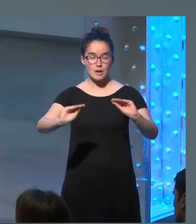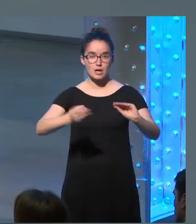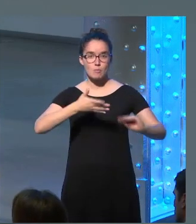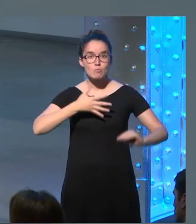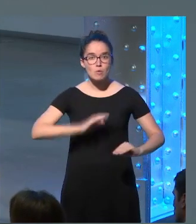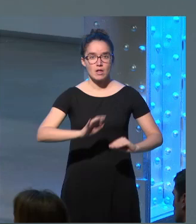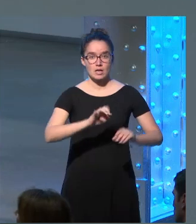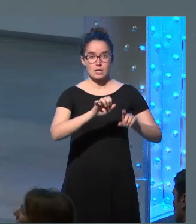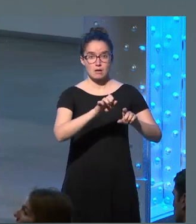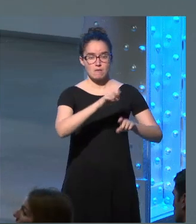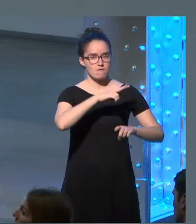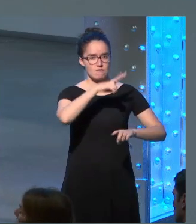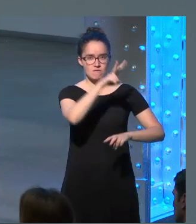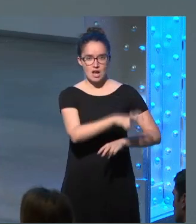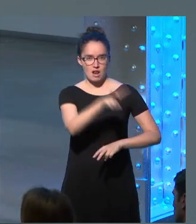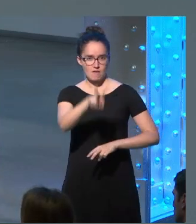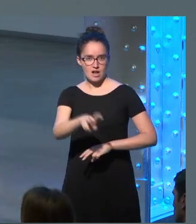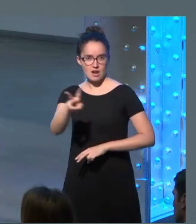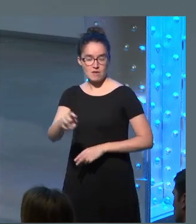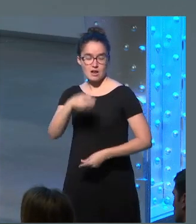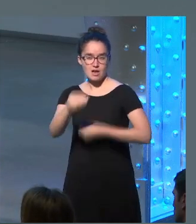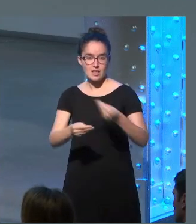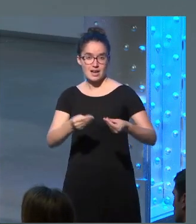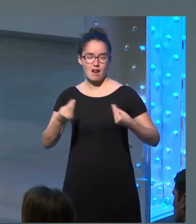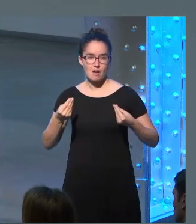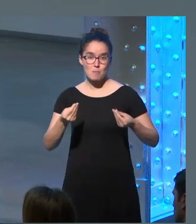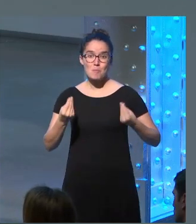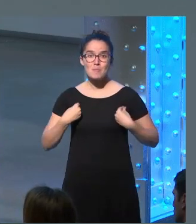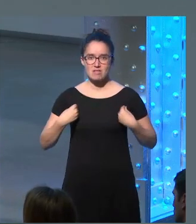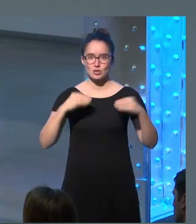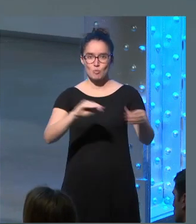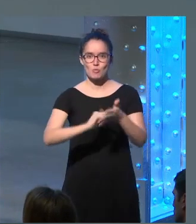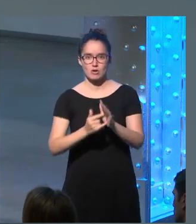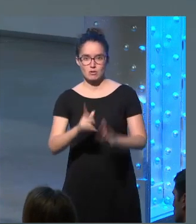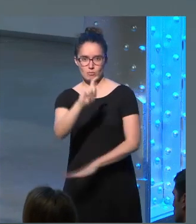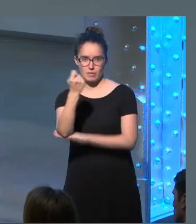their abilities so that they can be useful for the fellow